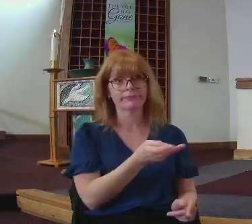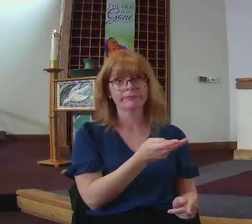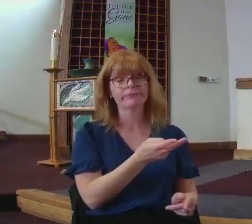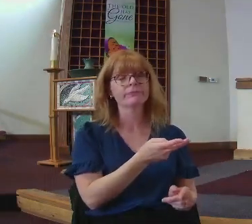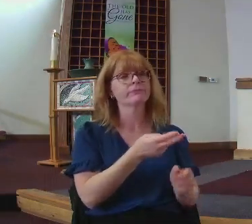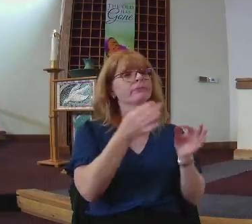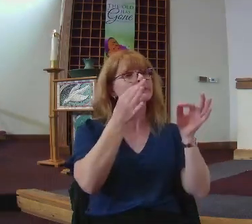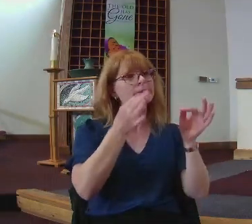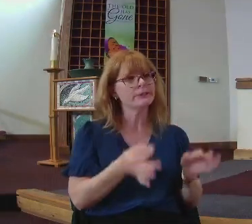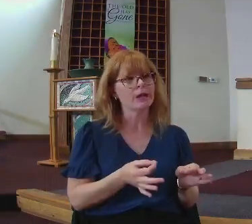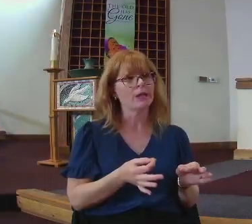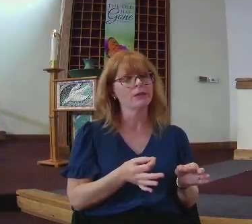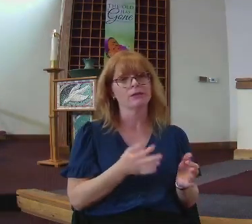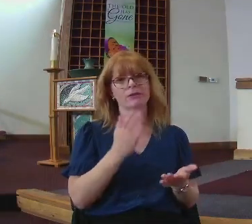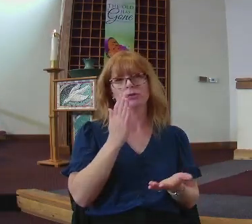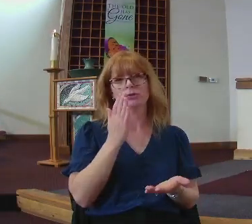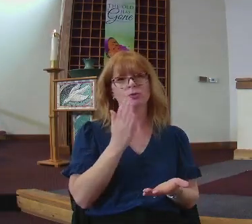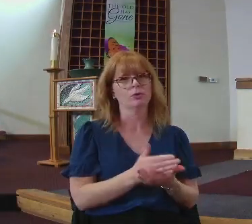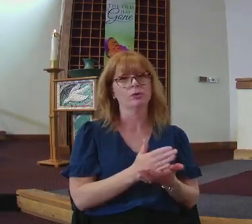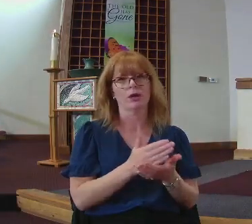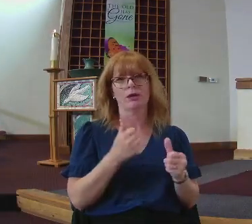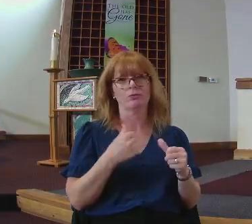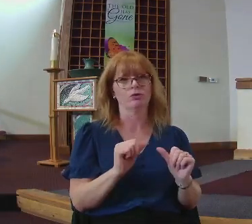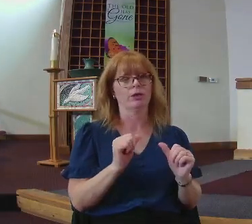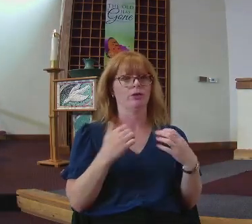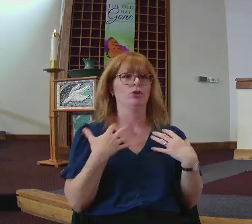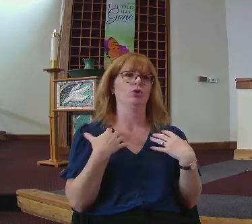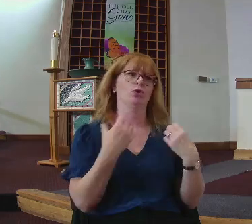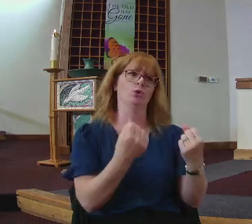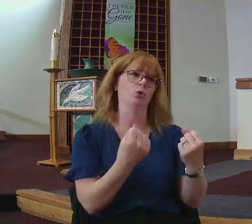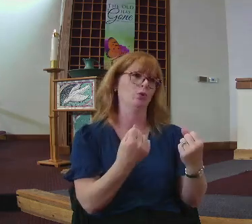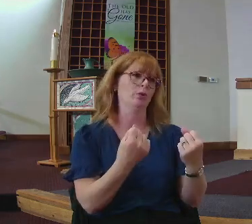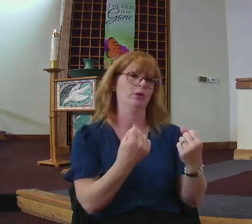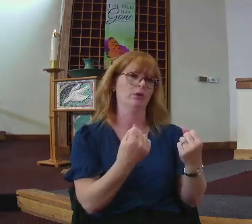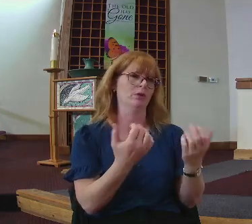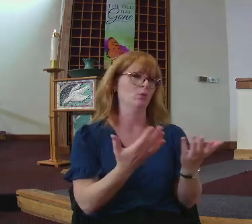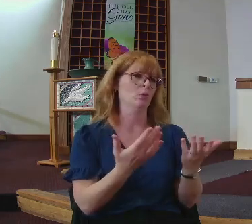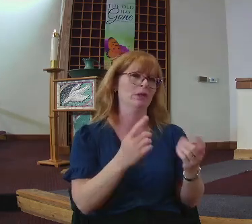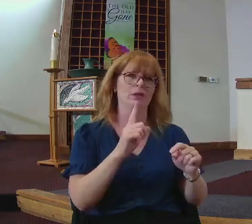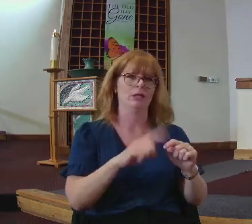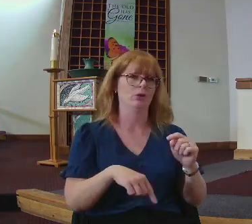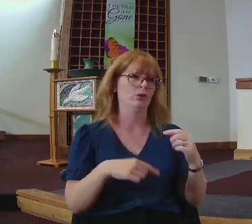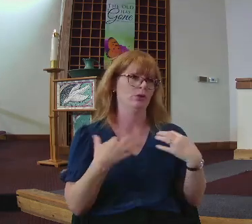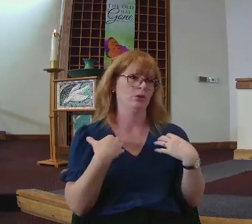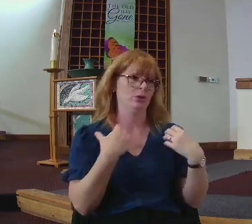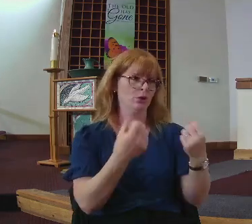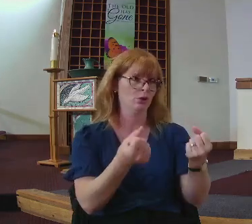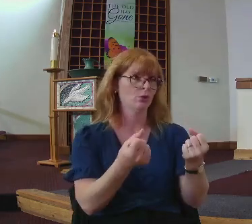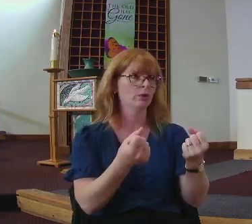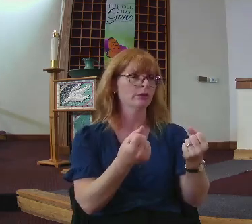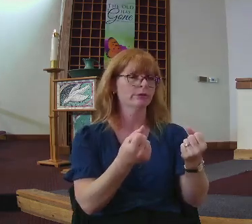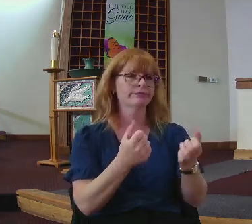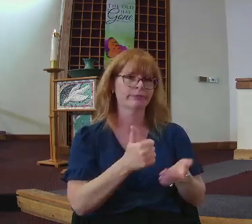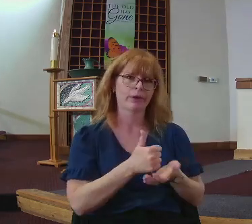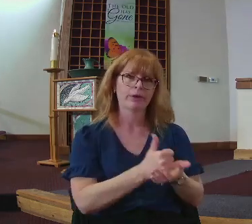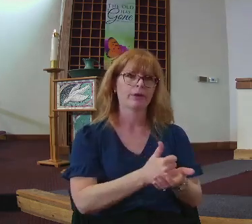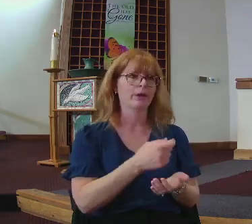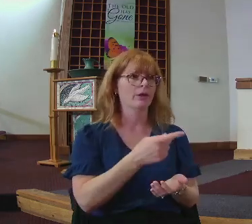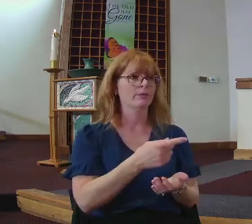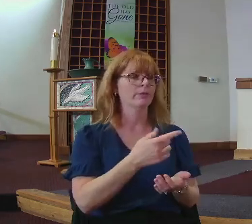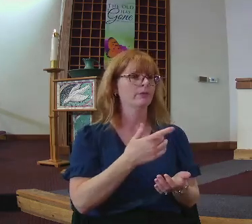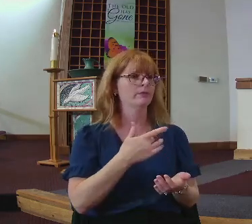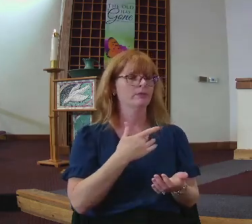to quit trying to cure something that could not be cured and to help him live as